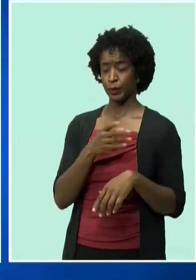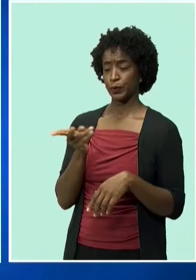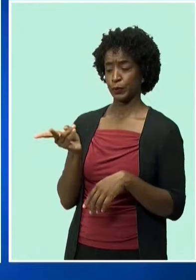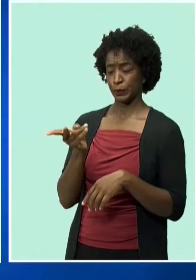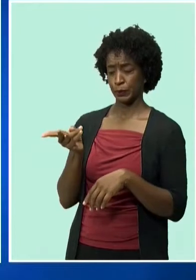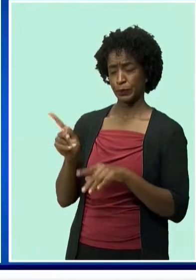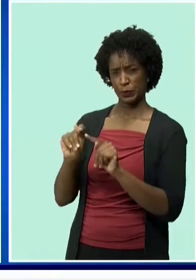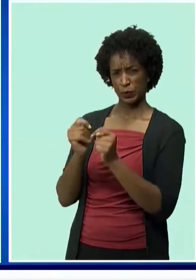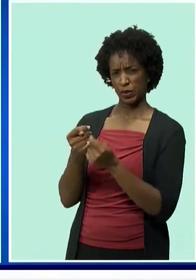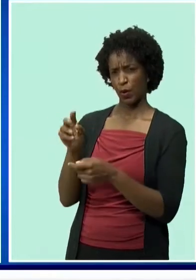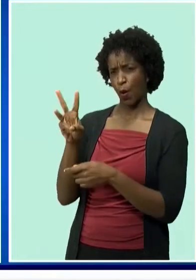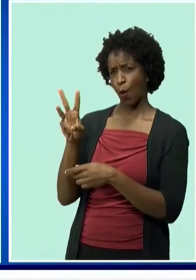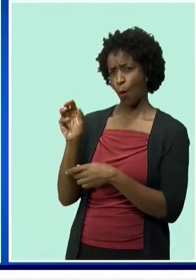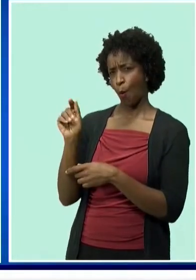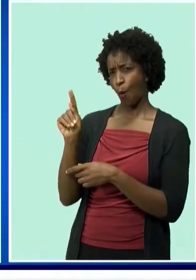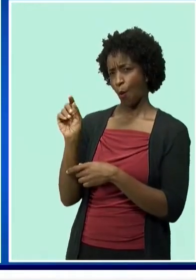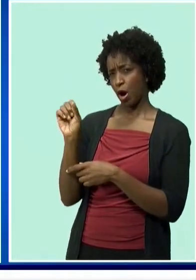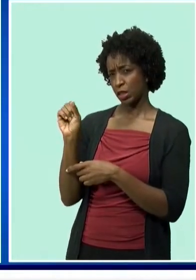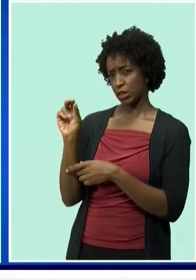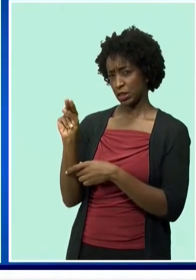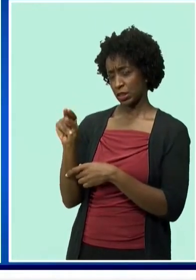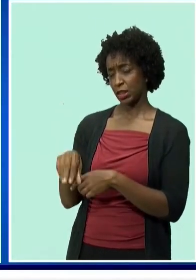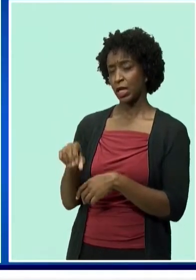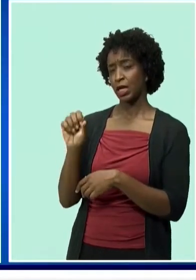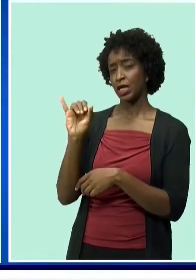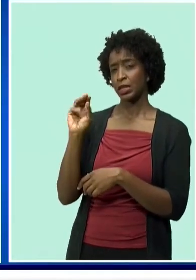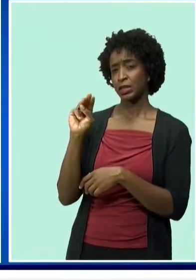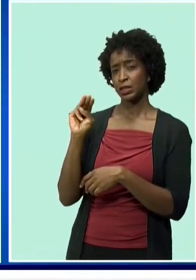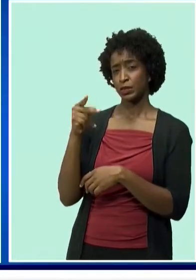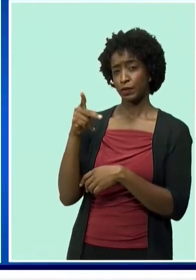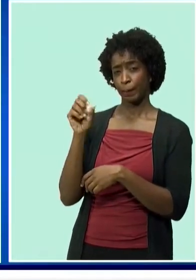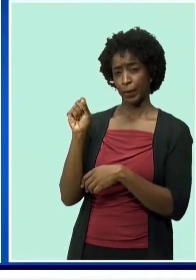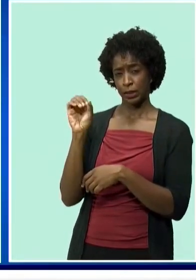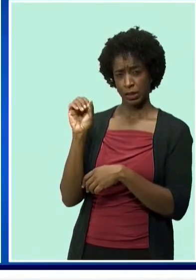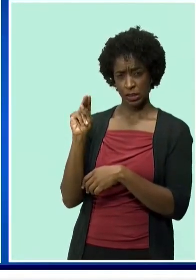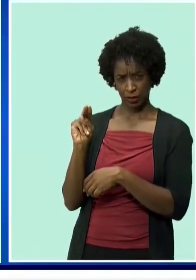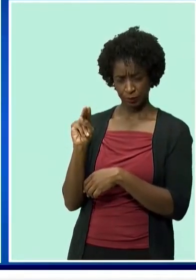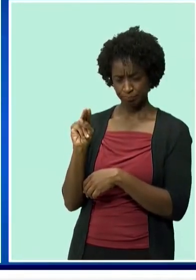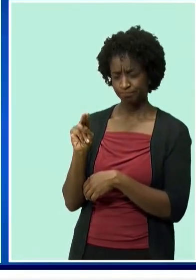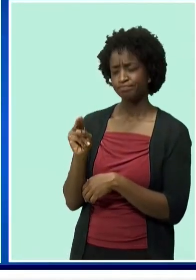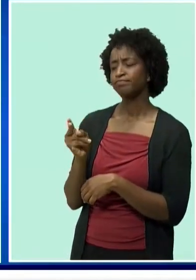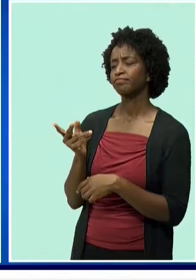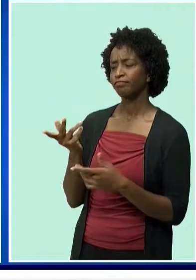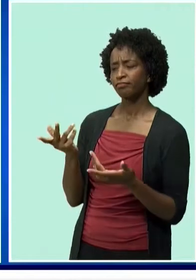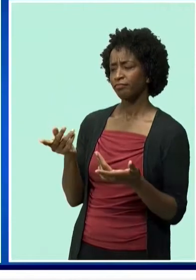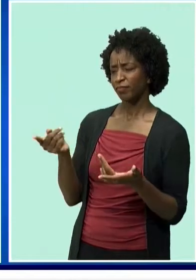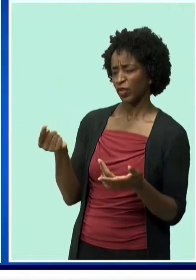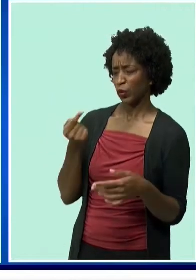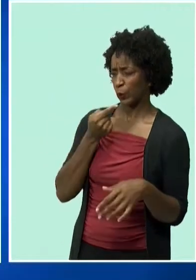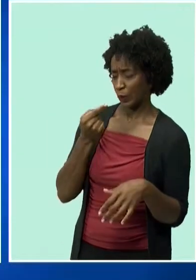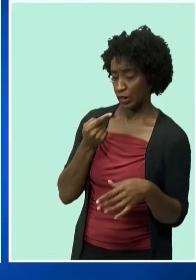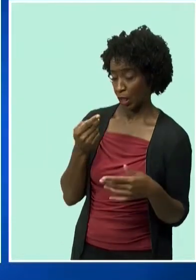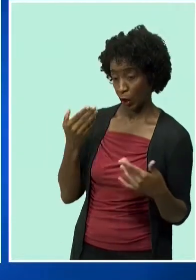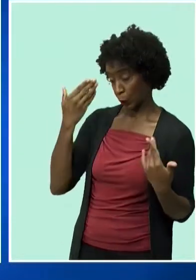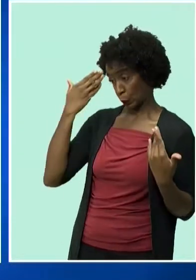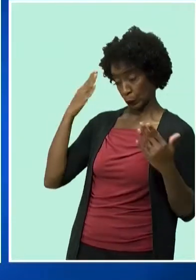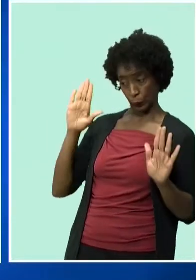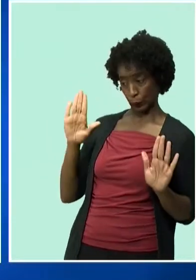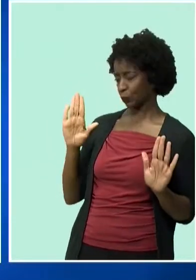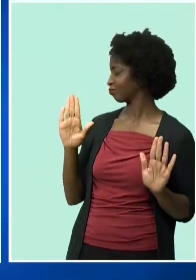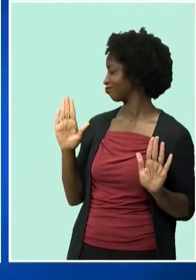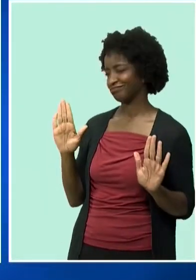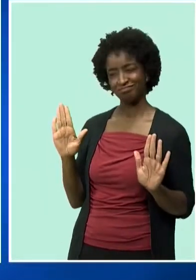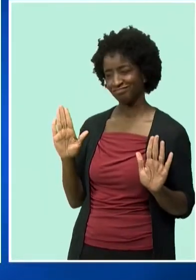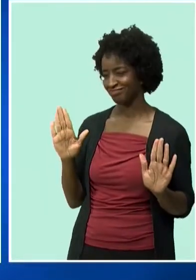team's interpretation. Depreciation was listed as one of the issues for determination in these proceedings on the issues